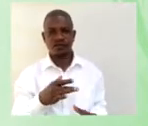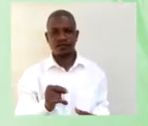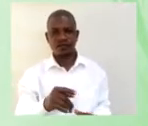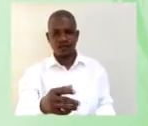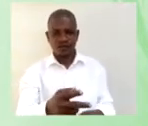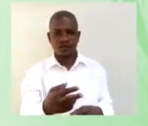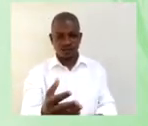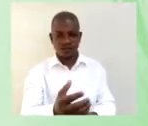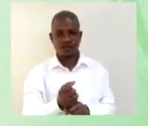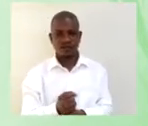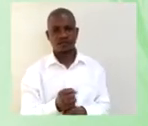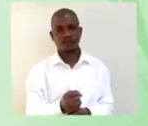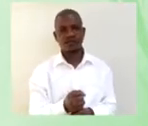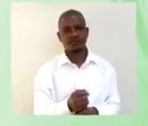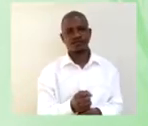in receive.